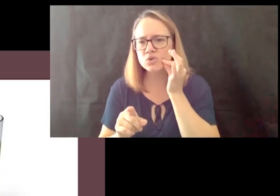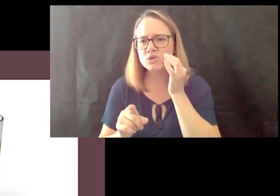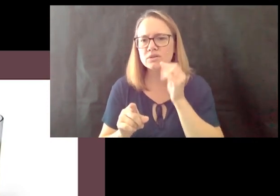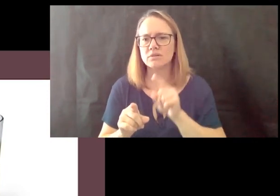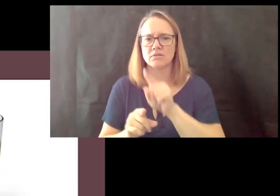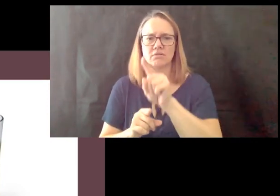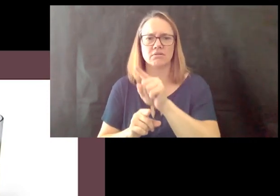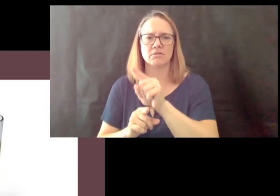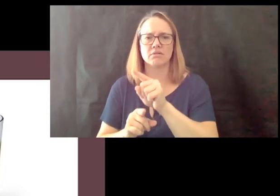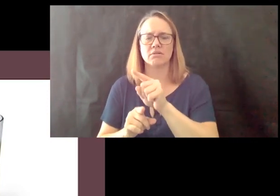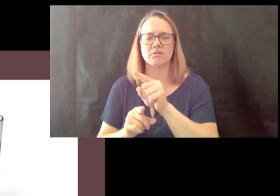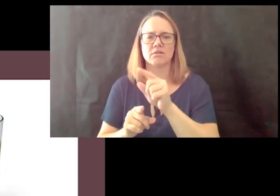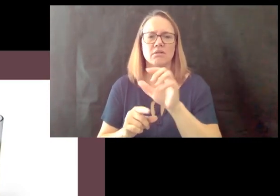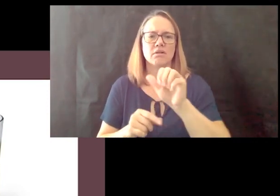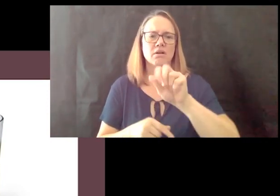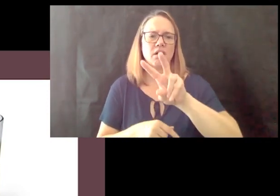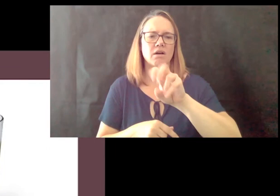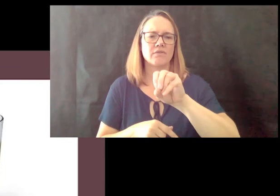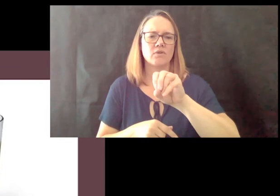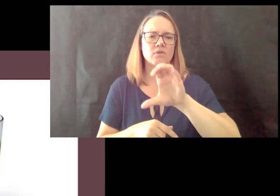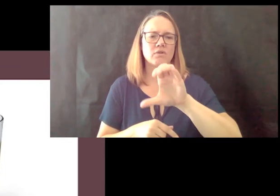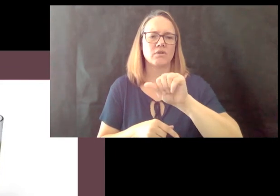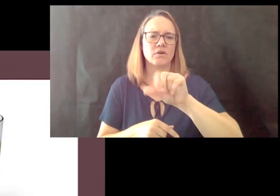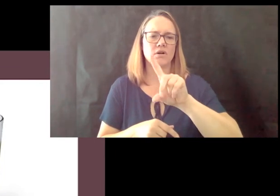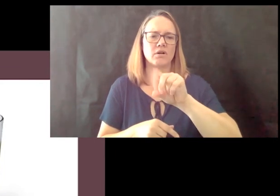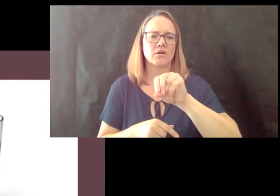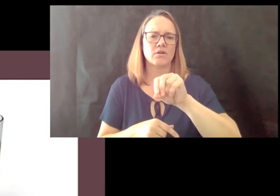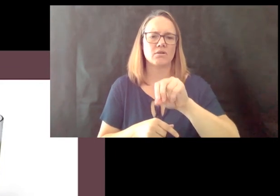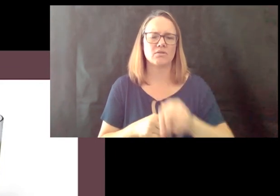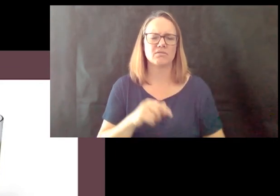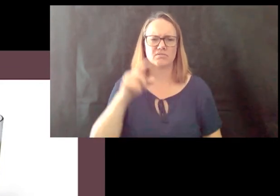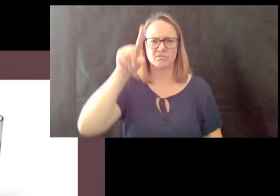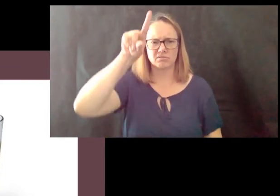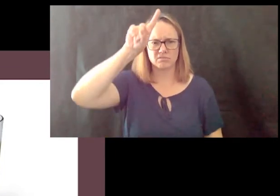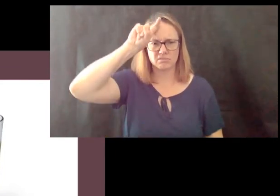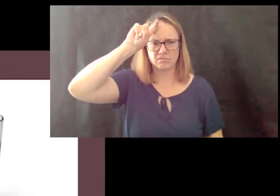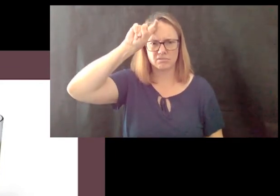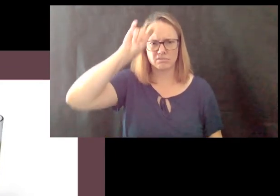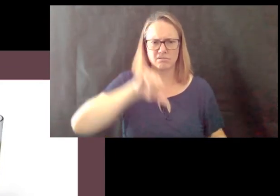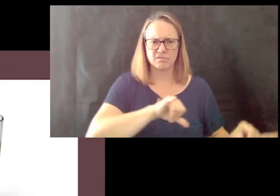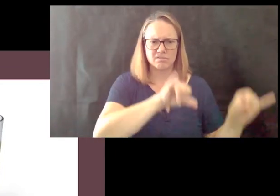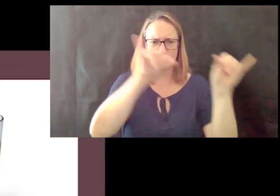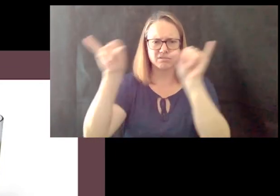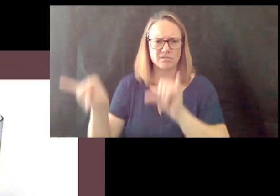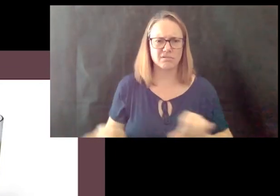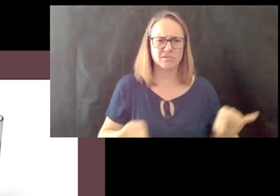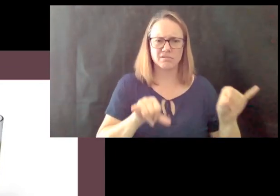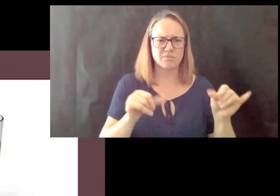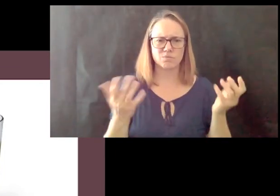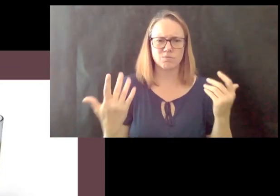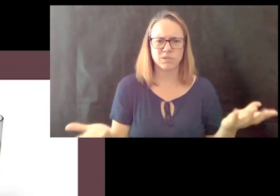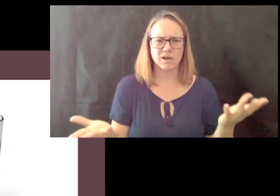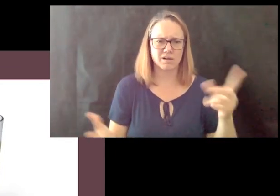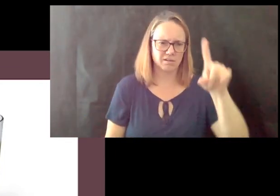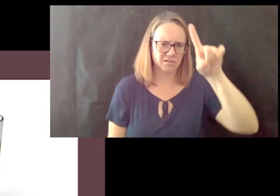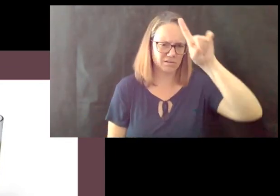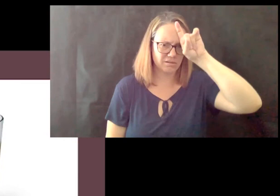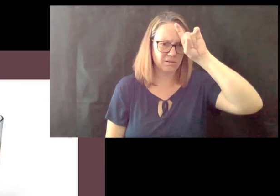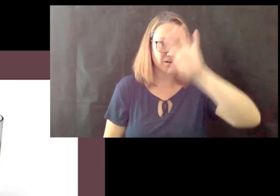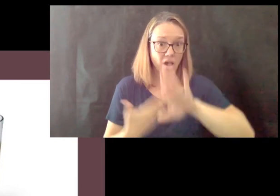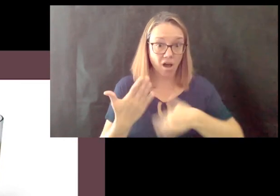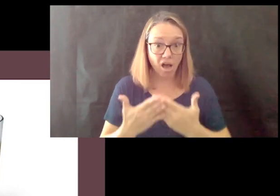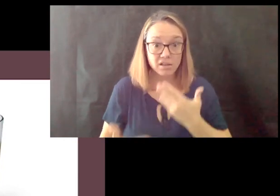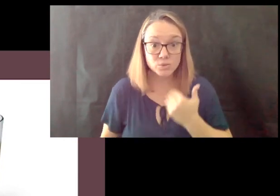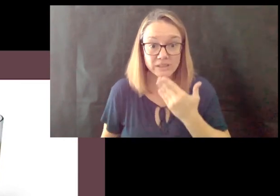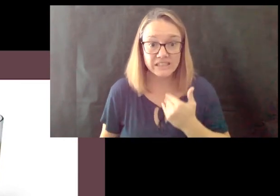fruit and an avocado. What the heck is in common with all of these items? I have no idea. Are